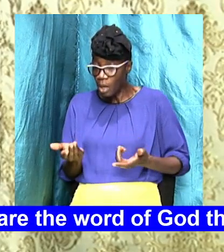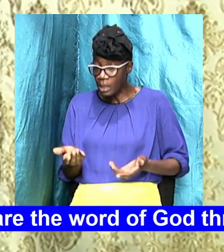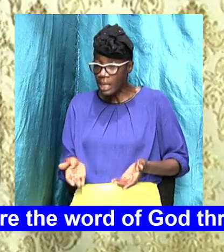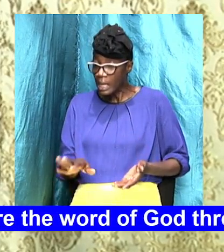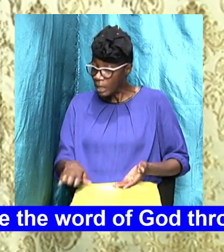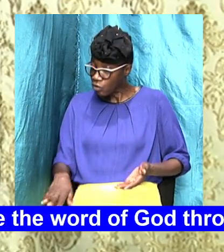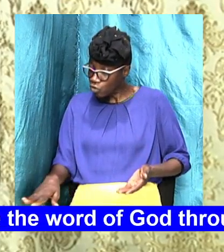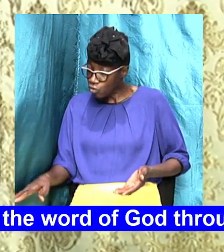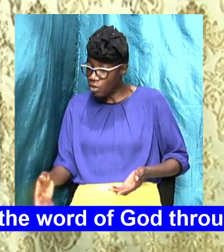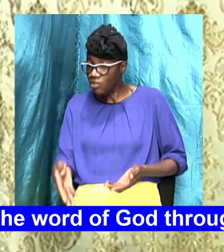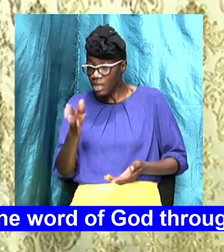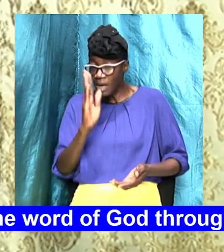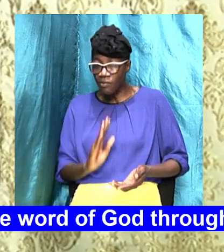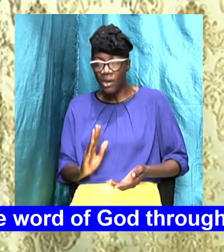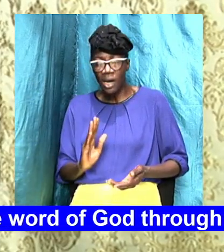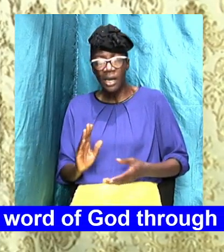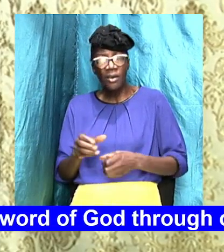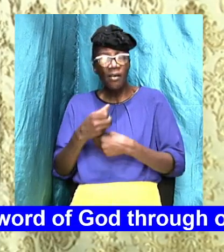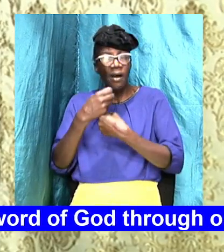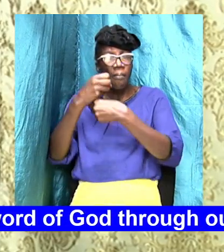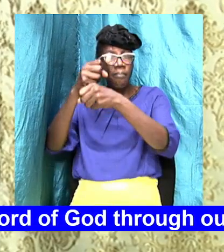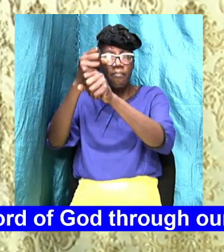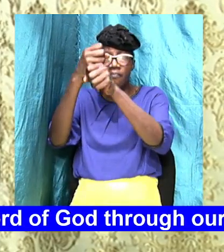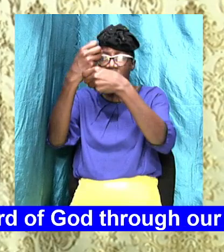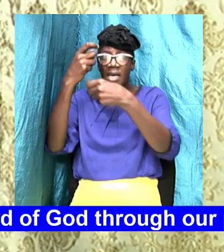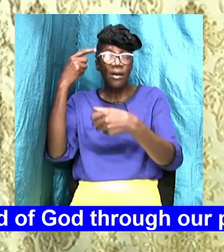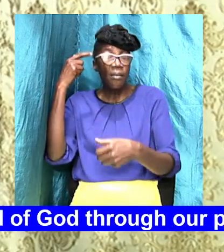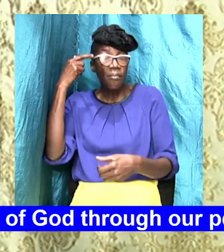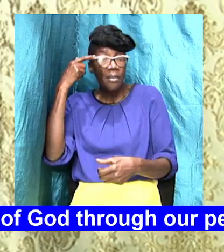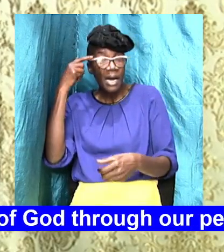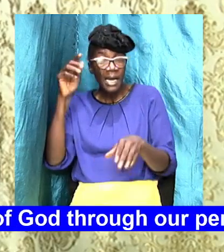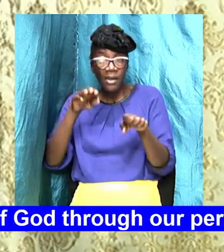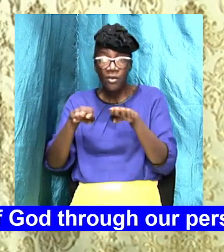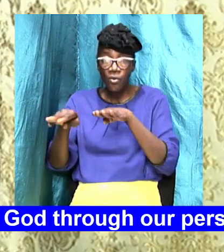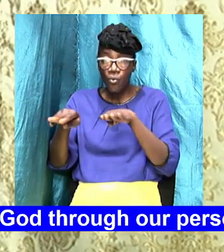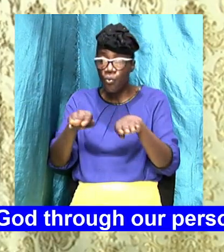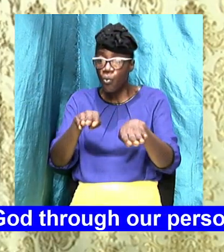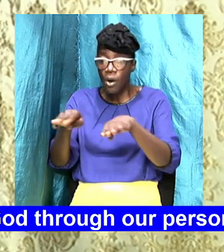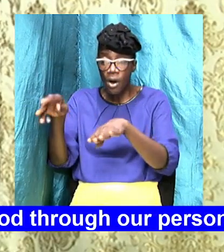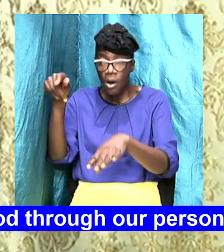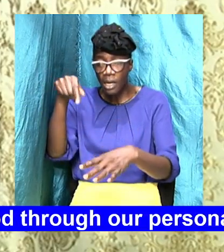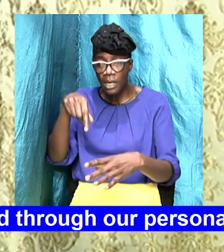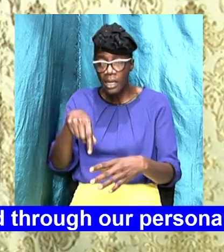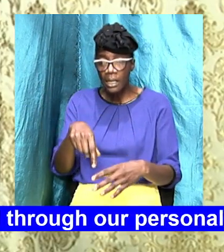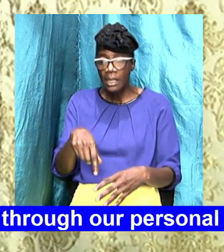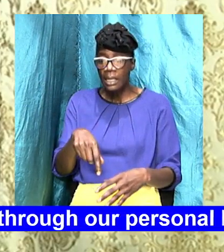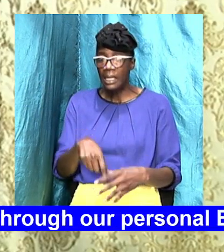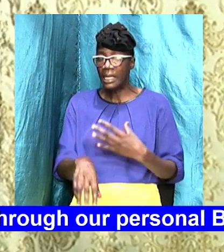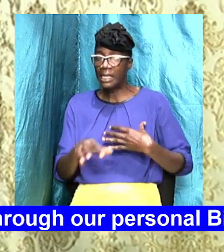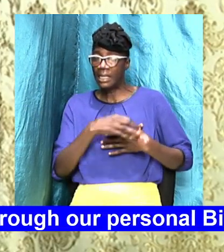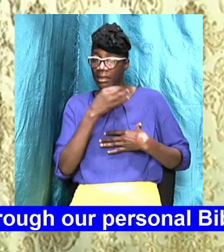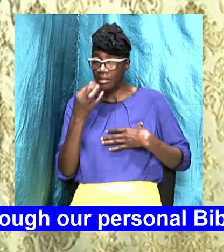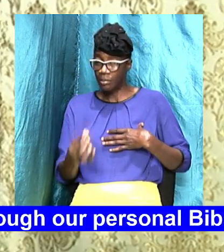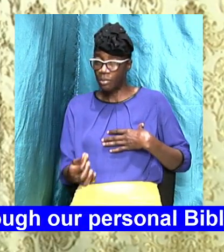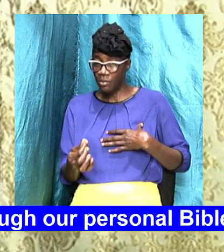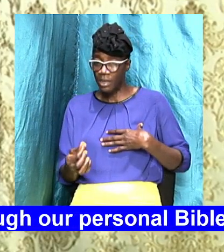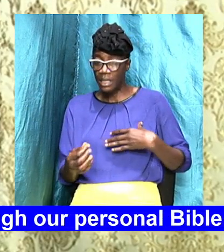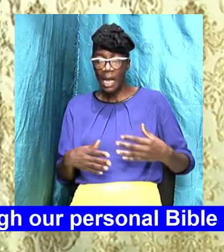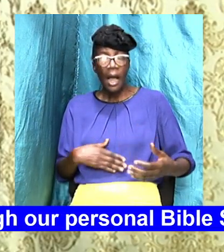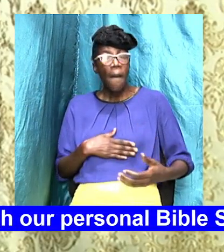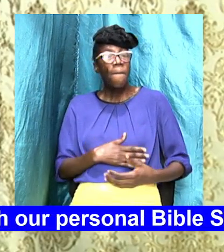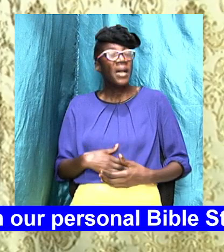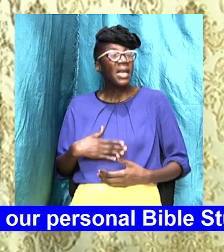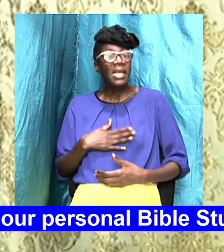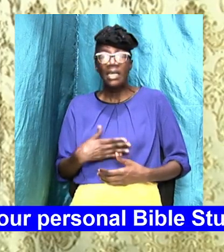be persuaded, to have a made up mind that we are going to walk in the Spirit, walk pleasing